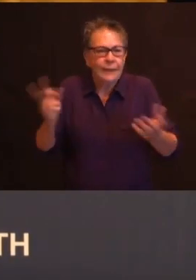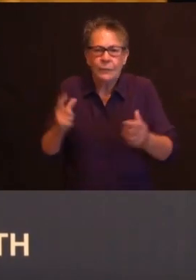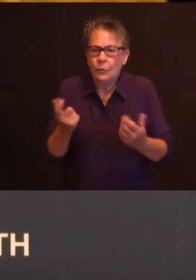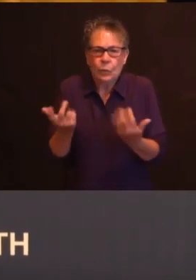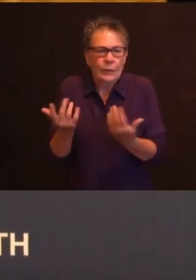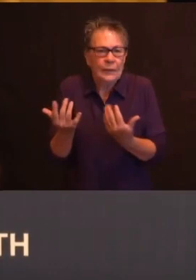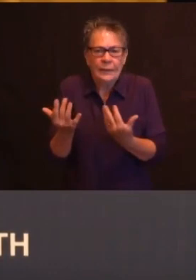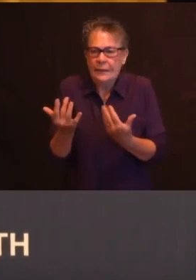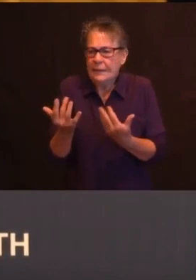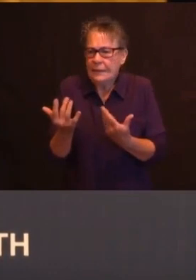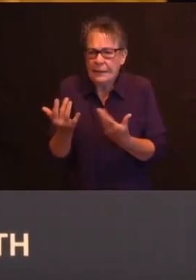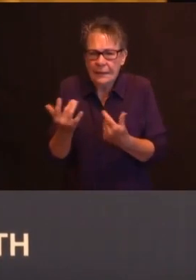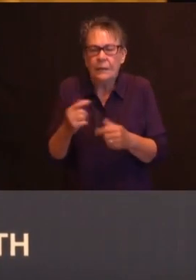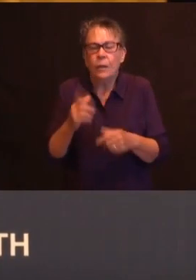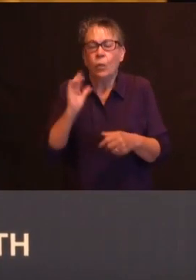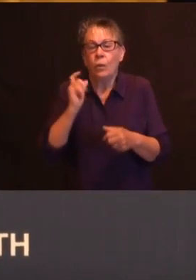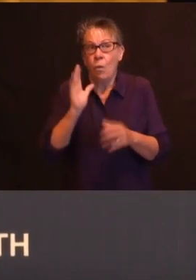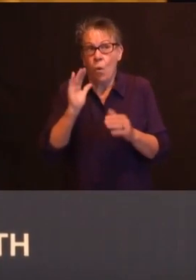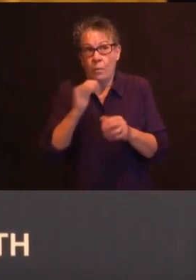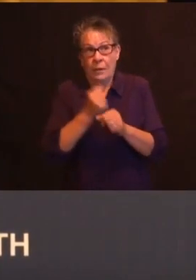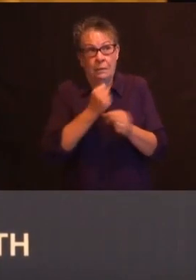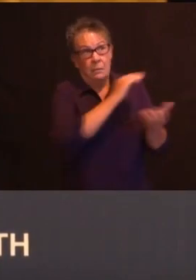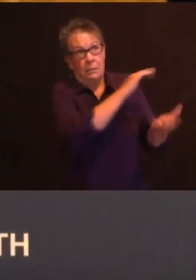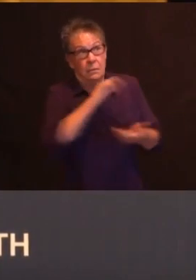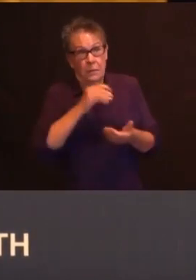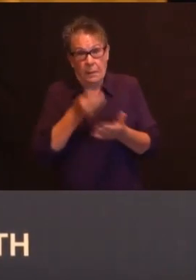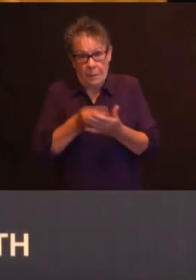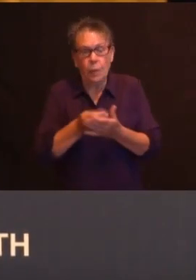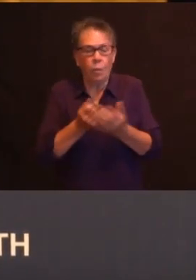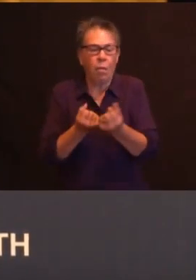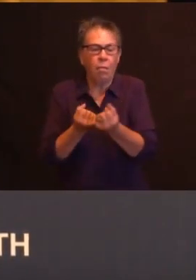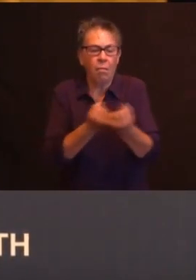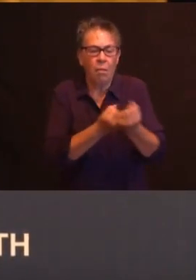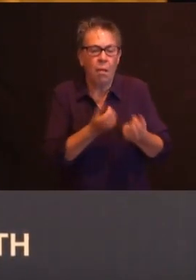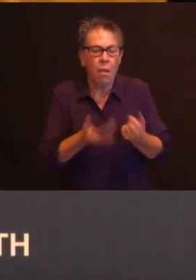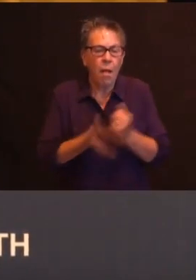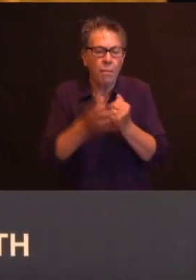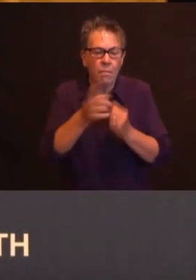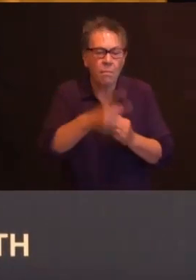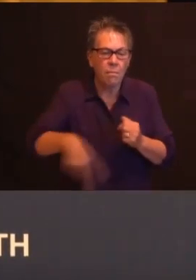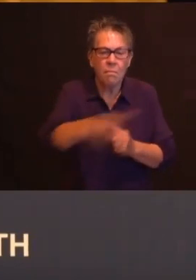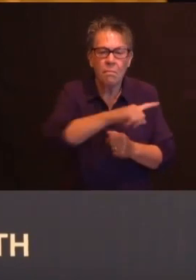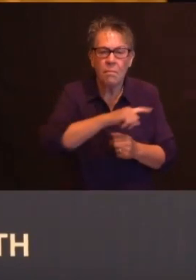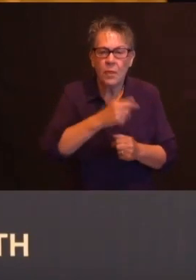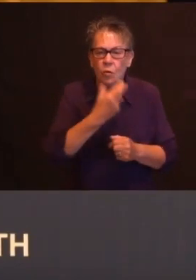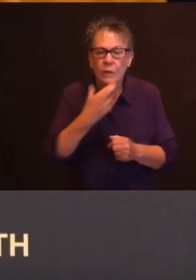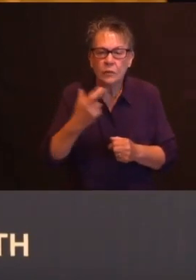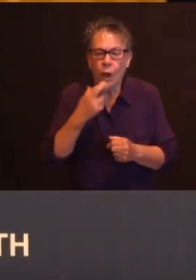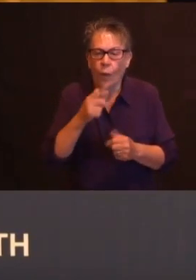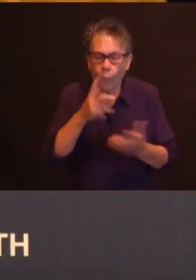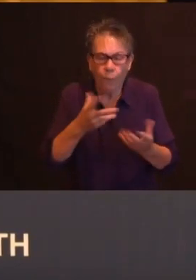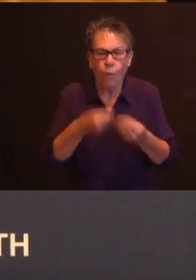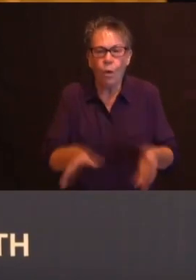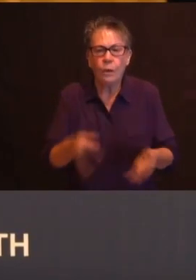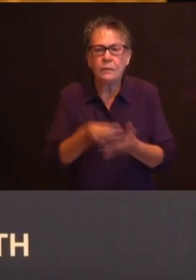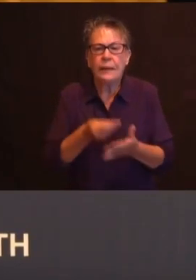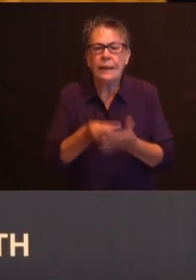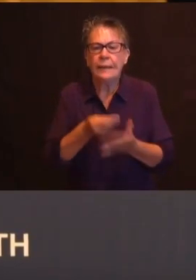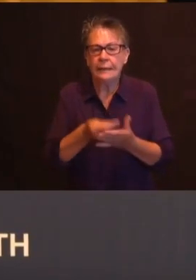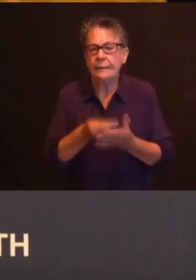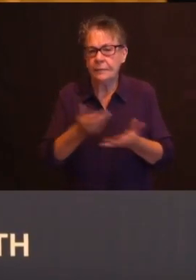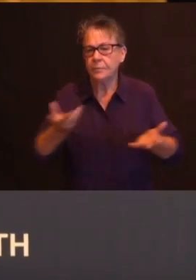that have to be on the table. And part of a big reason, it's not the only reason, but a big reason, a big group that would be benefit from